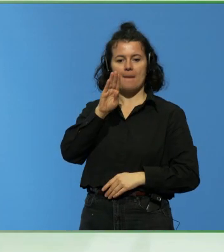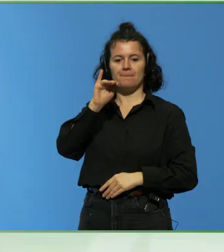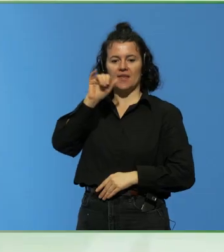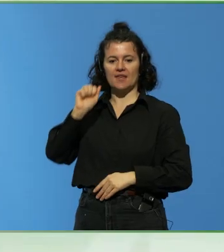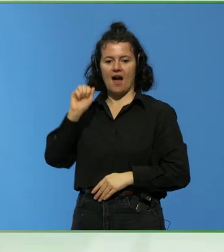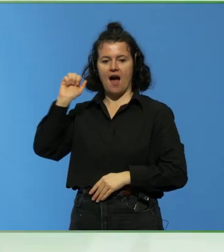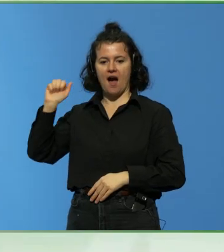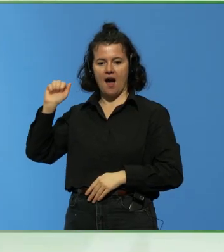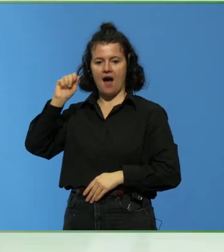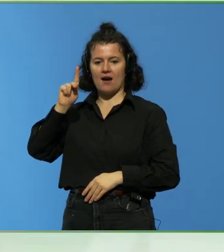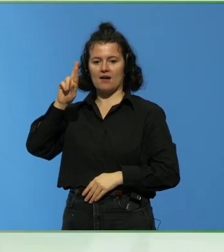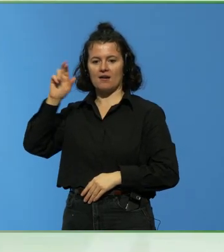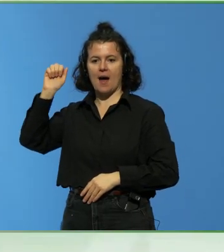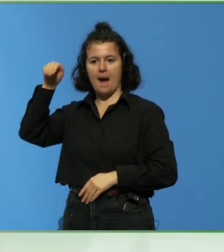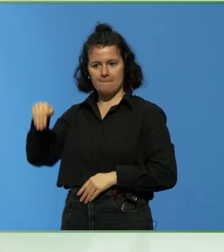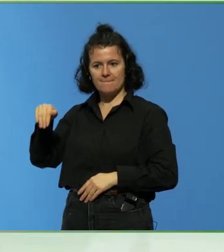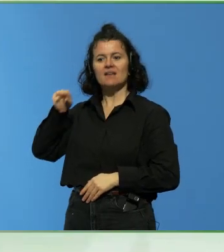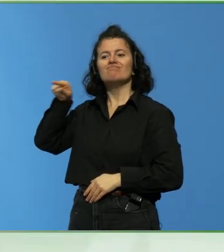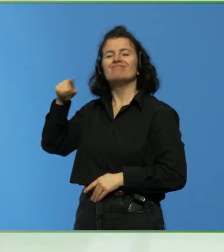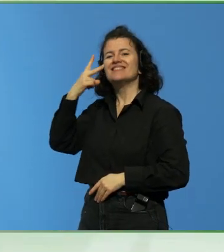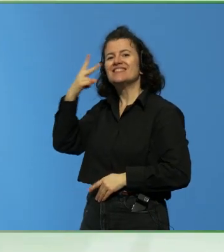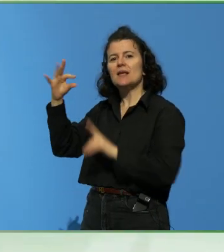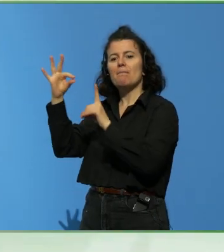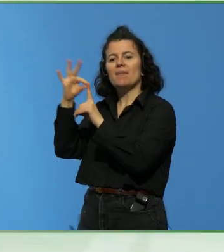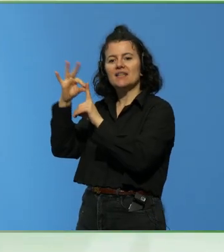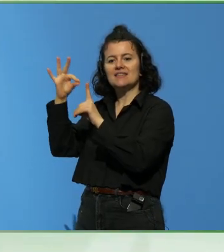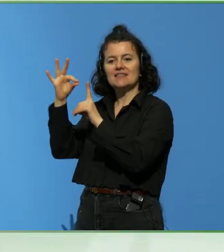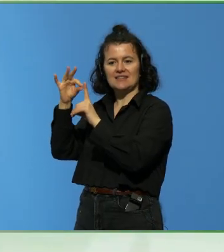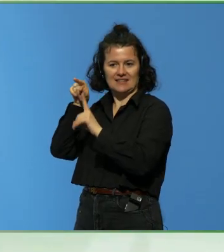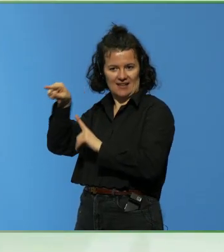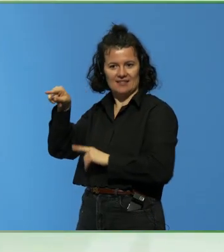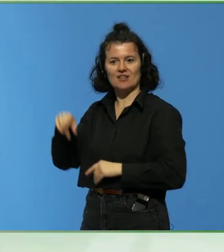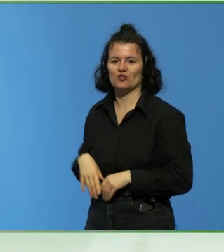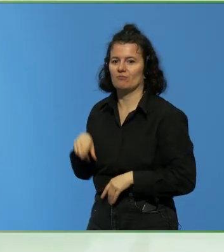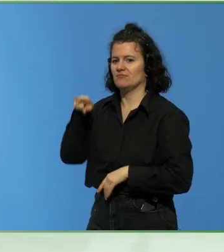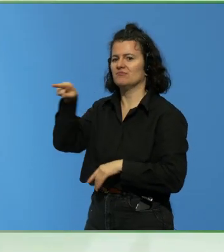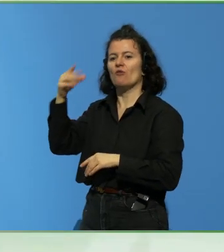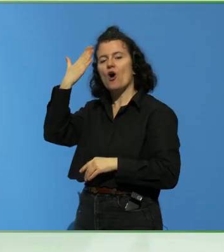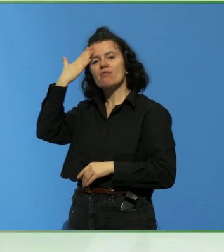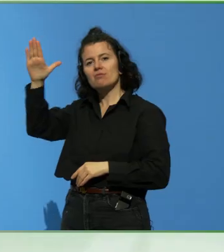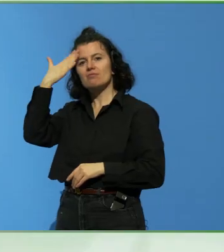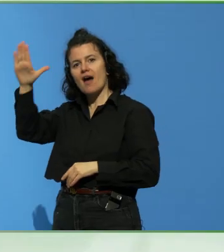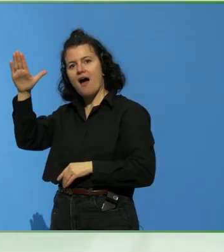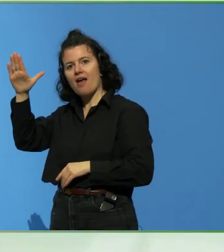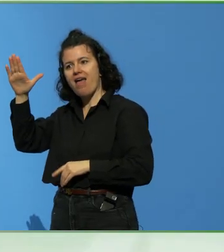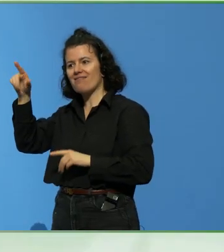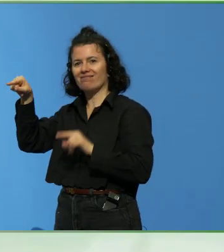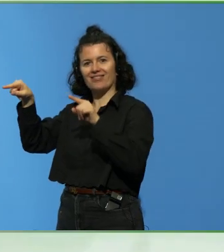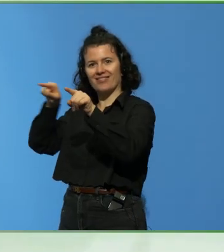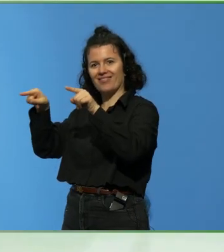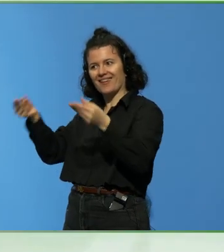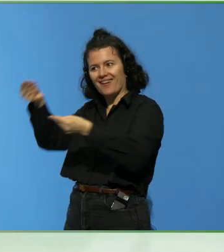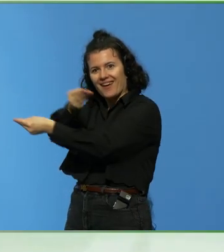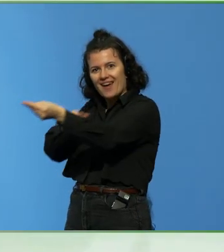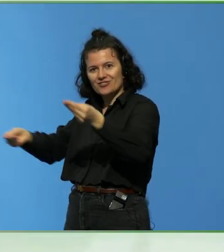As I introduce each of the presenters, I will share a short bio on each one of them, and then we will have an opportunity for questions